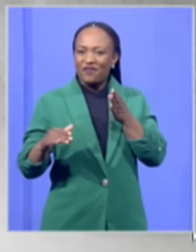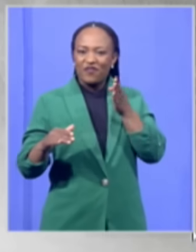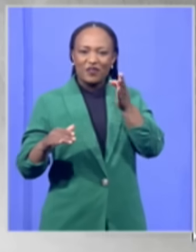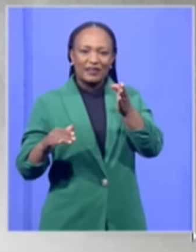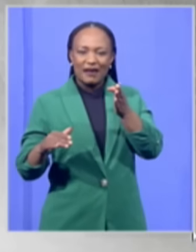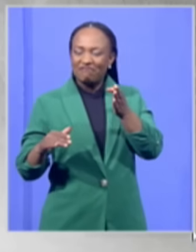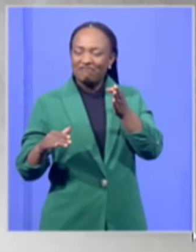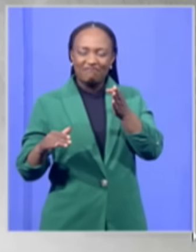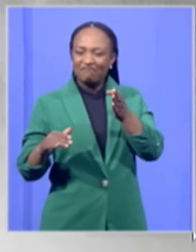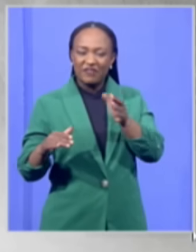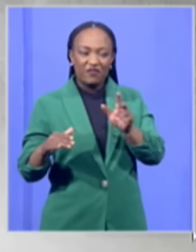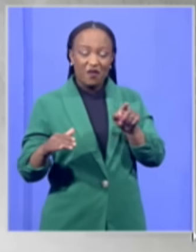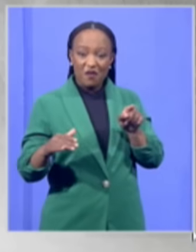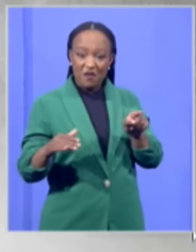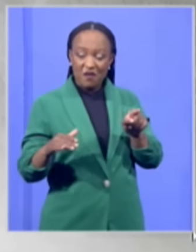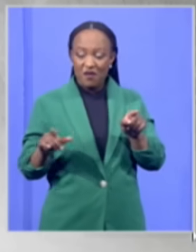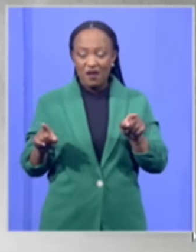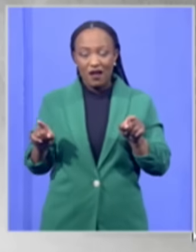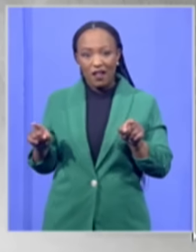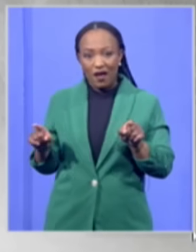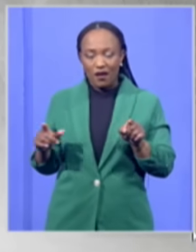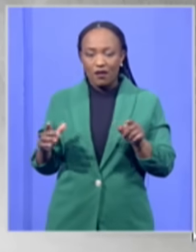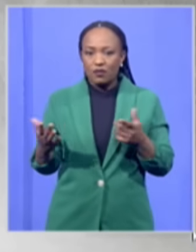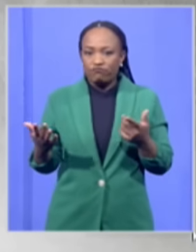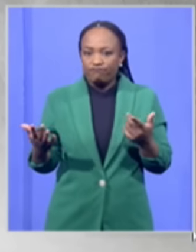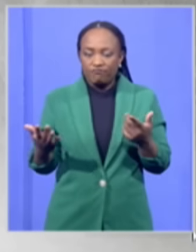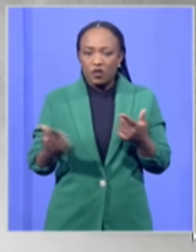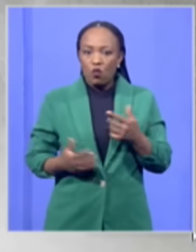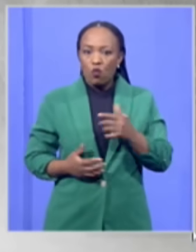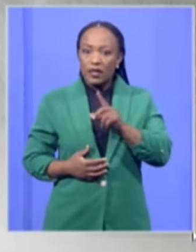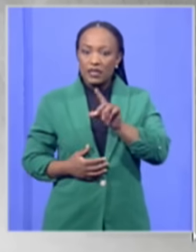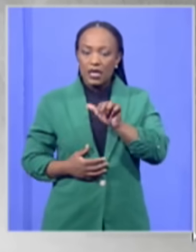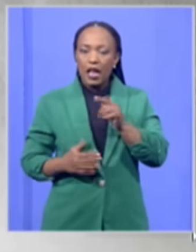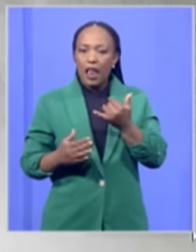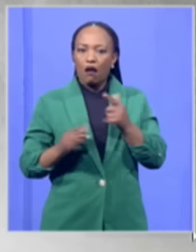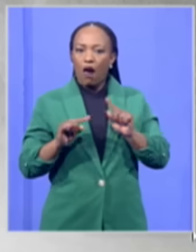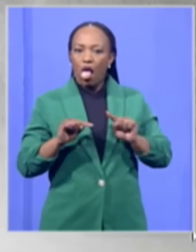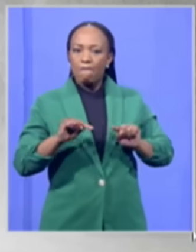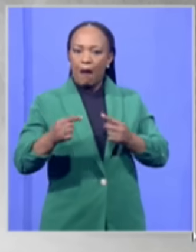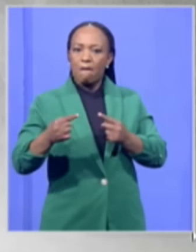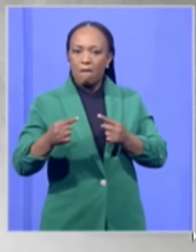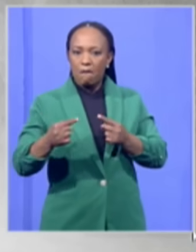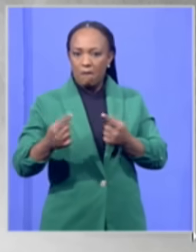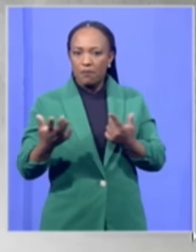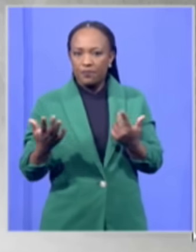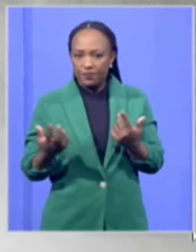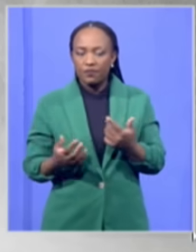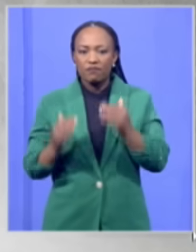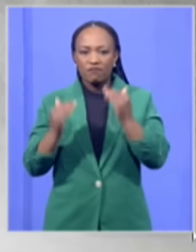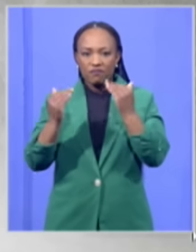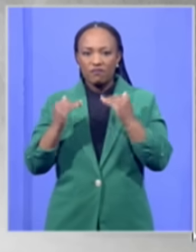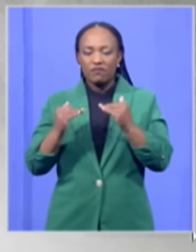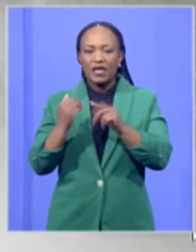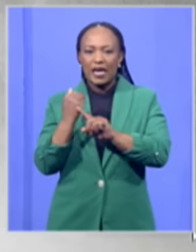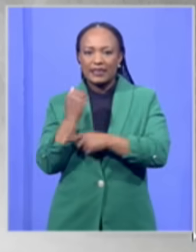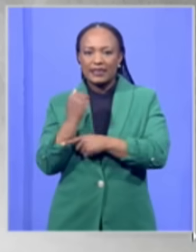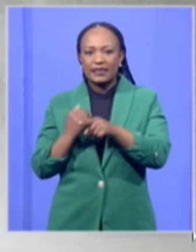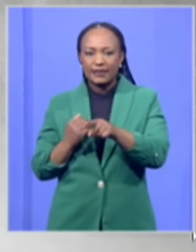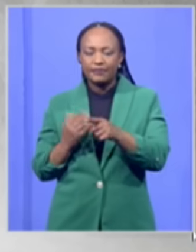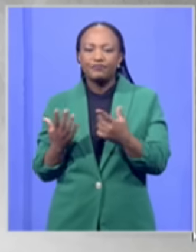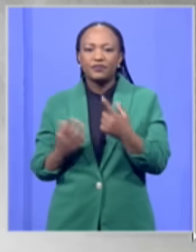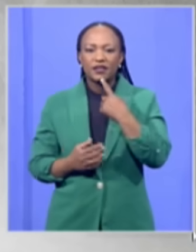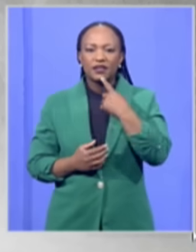DA le ANC ka gore DA e dirile mokgatlo wa kganetšo ka gare ga GNU. Le ga sa patla mollo kwa mafelelo yana gore na ke